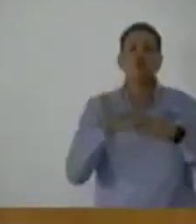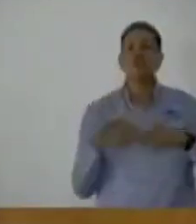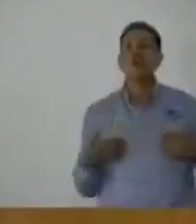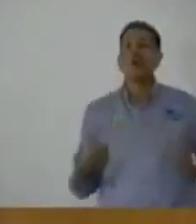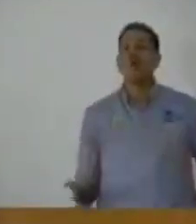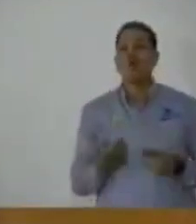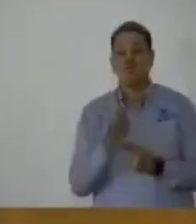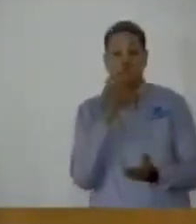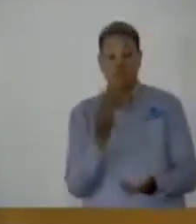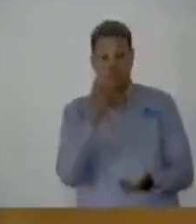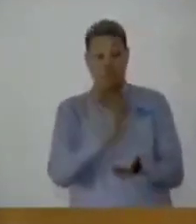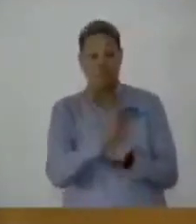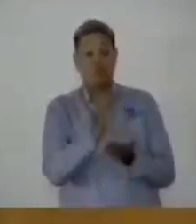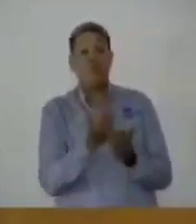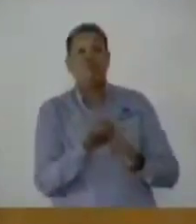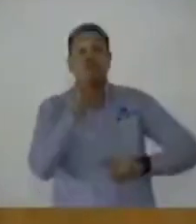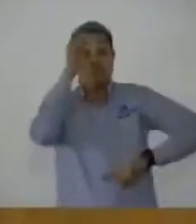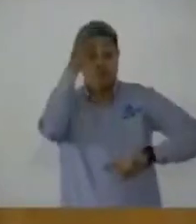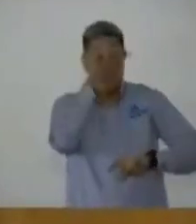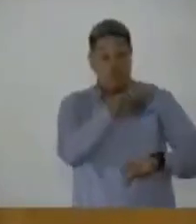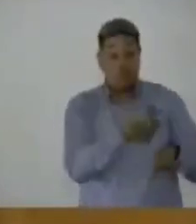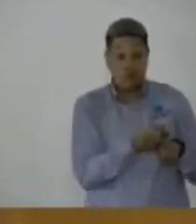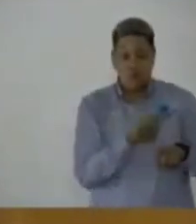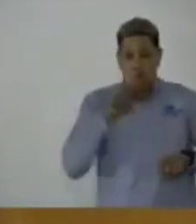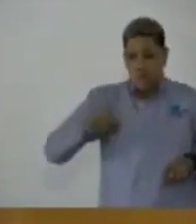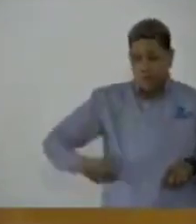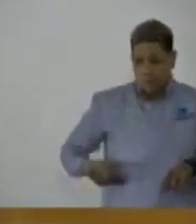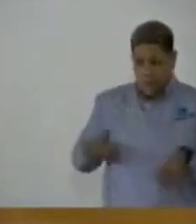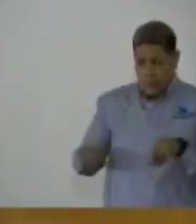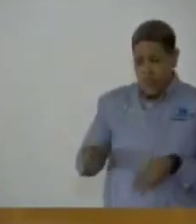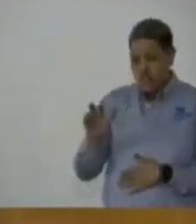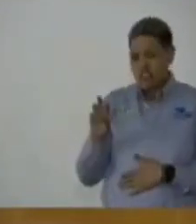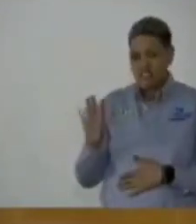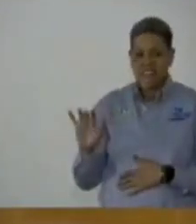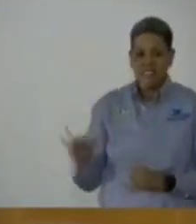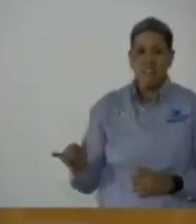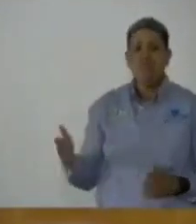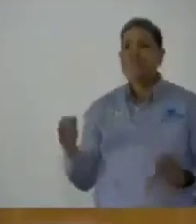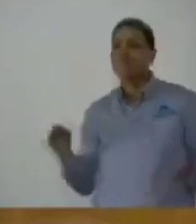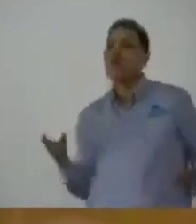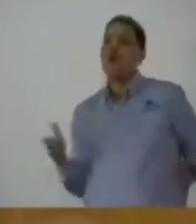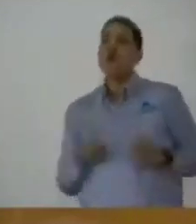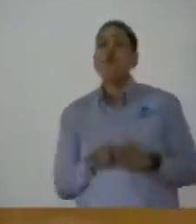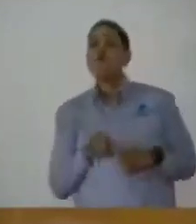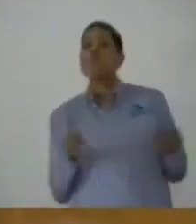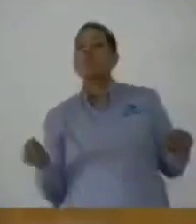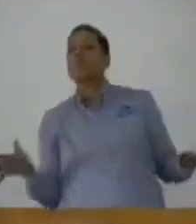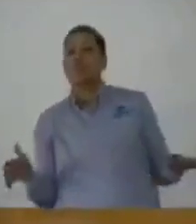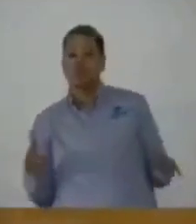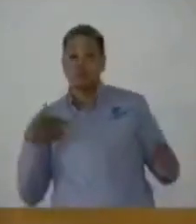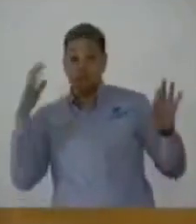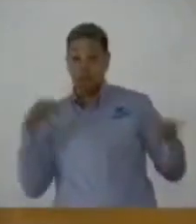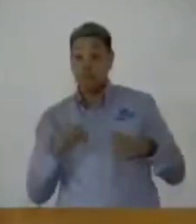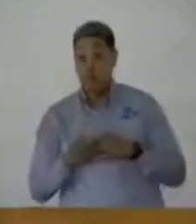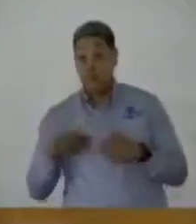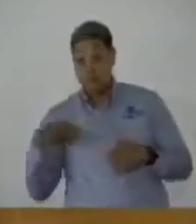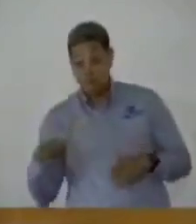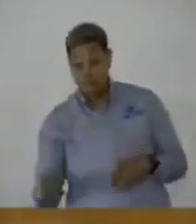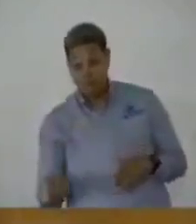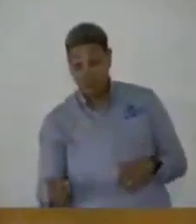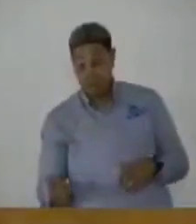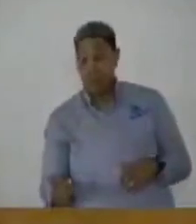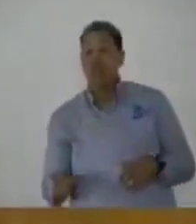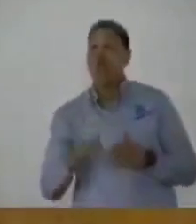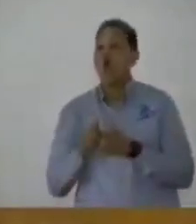on the amount from what government have discretion over. Yes. and how I would spend it on this side and how you